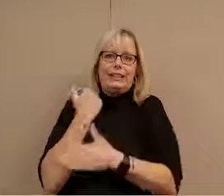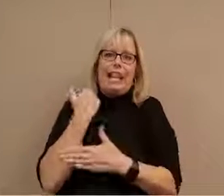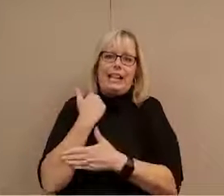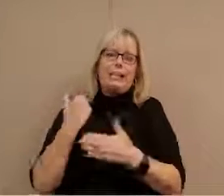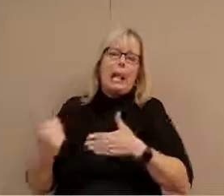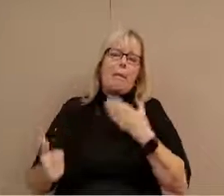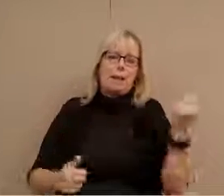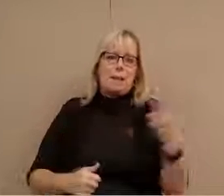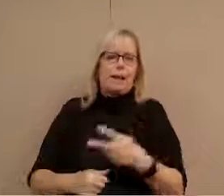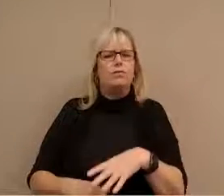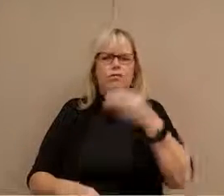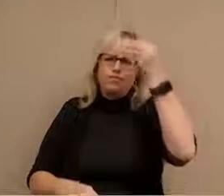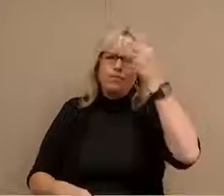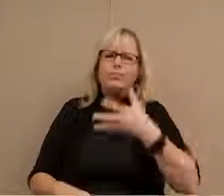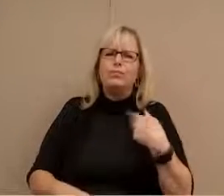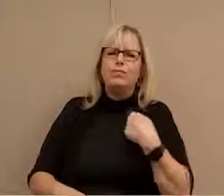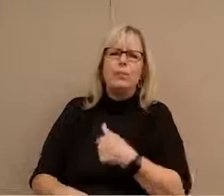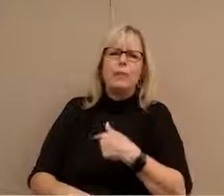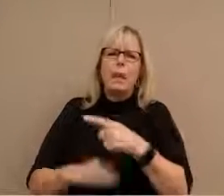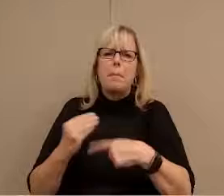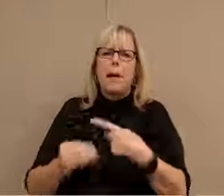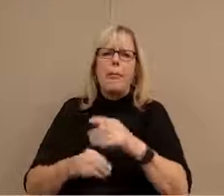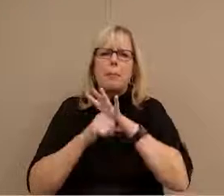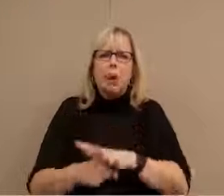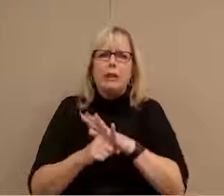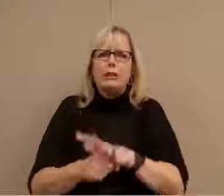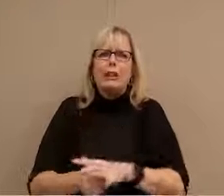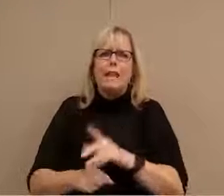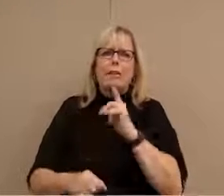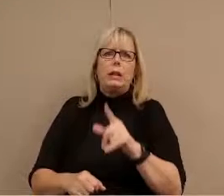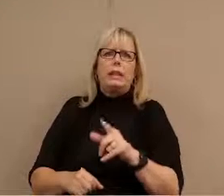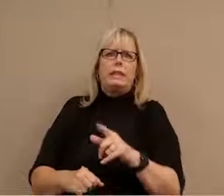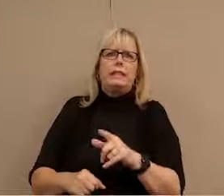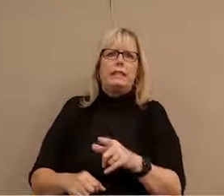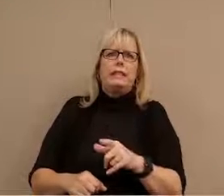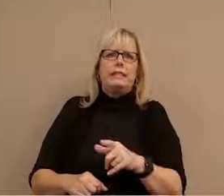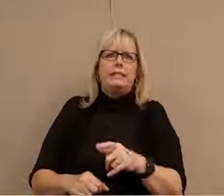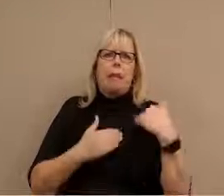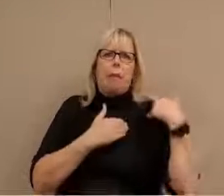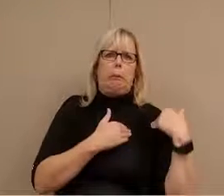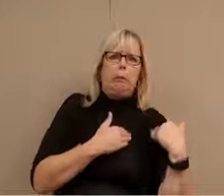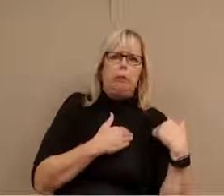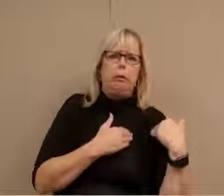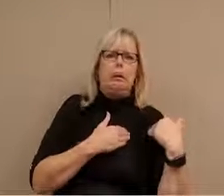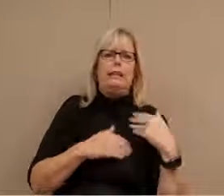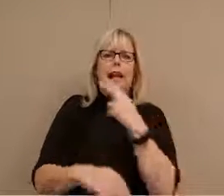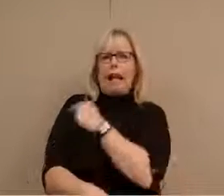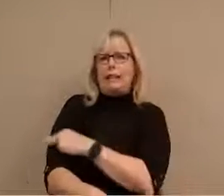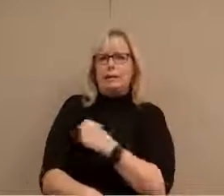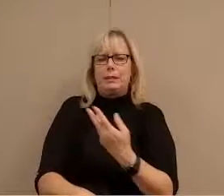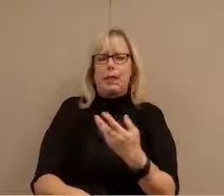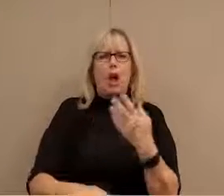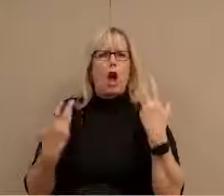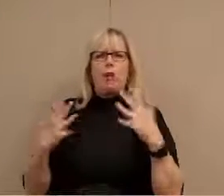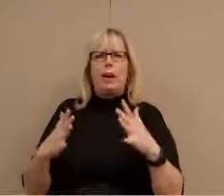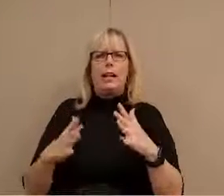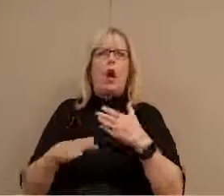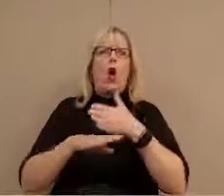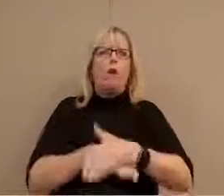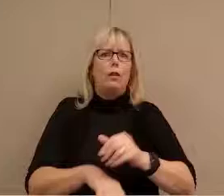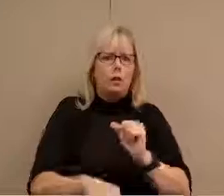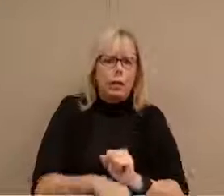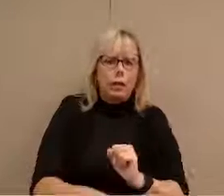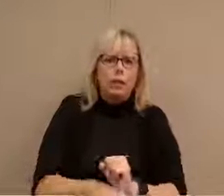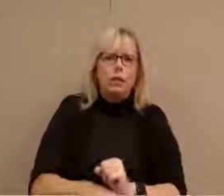back. So tell us about the pressures that have really been put on the system. So an already overworked,